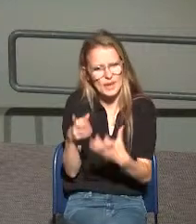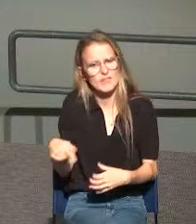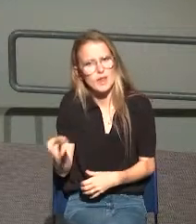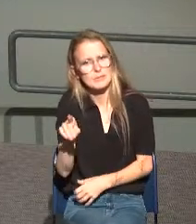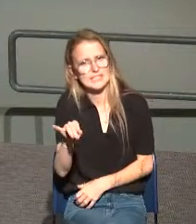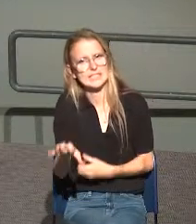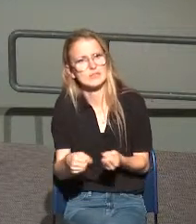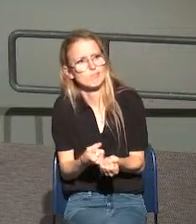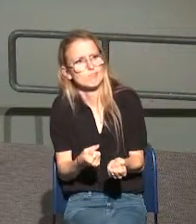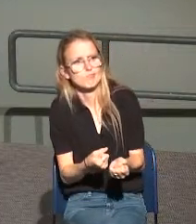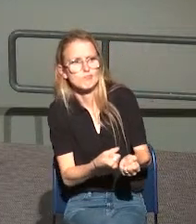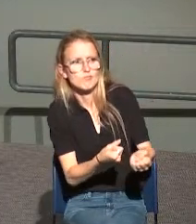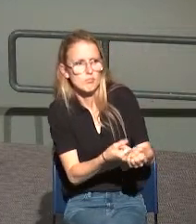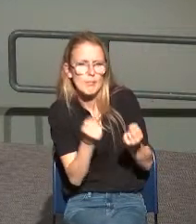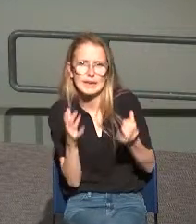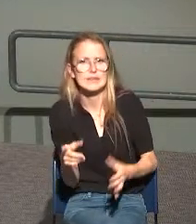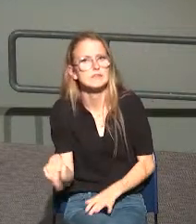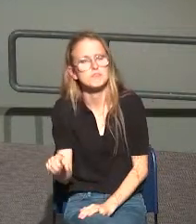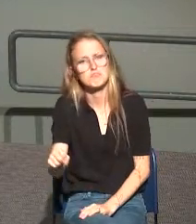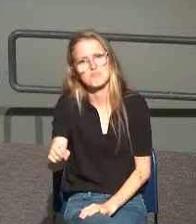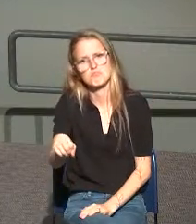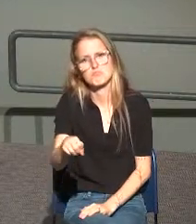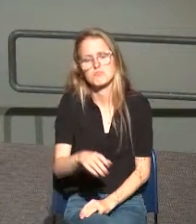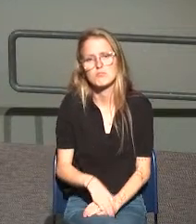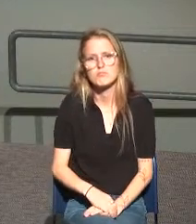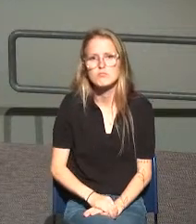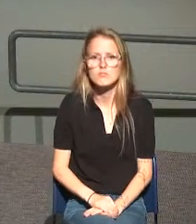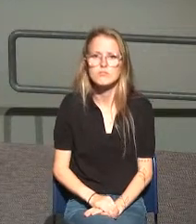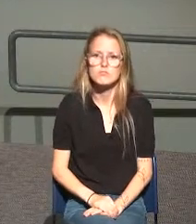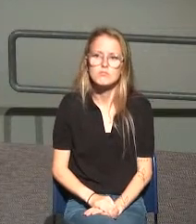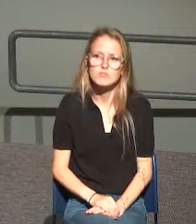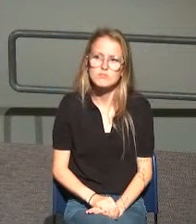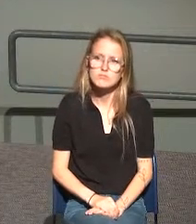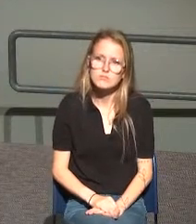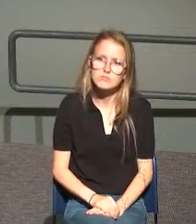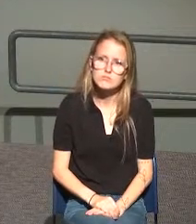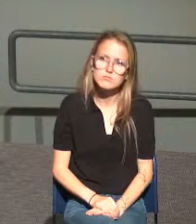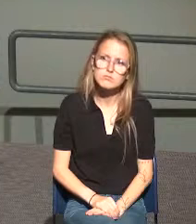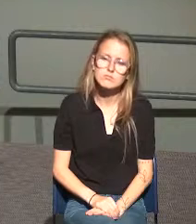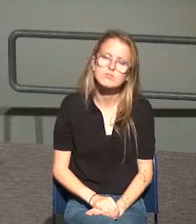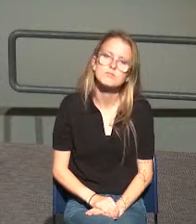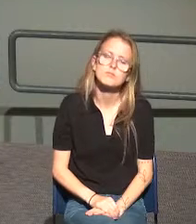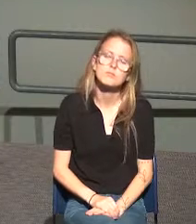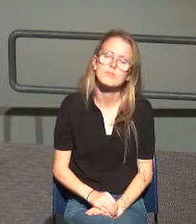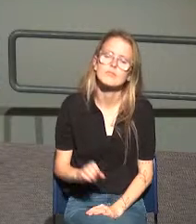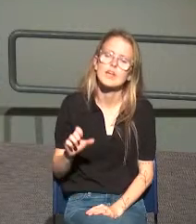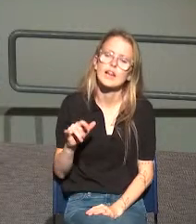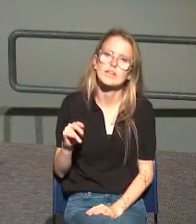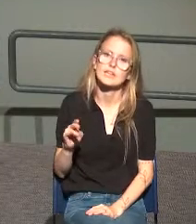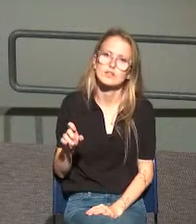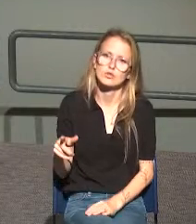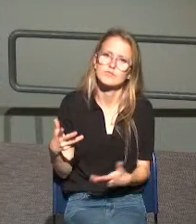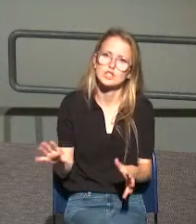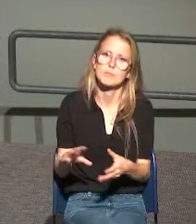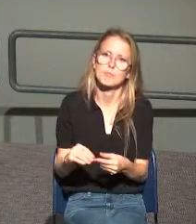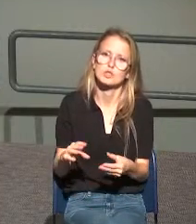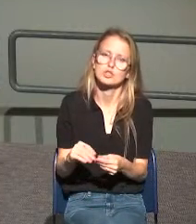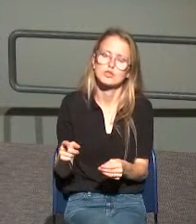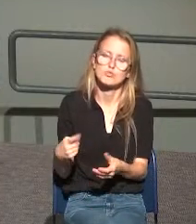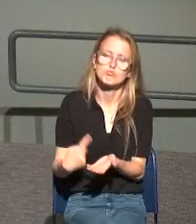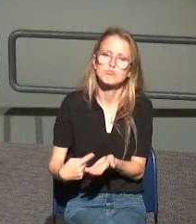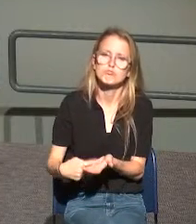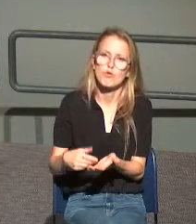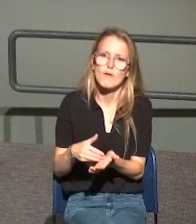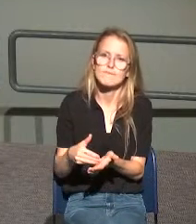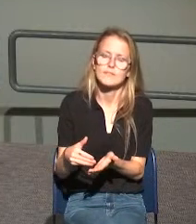these trails. Mm-hmm. So, Eileen, something that you have mentioned and you talk about is that,